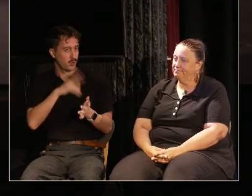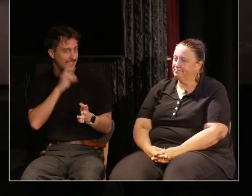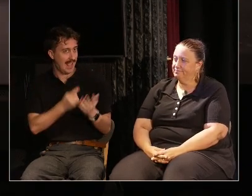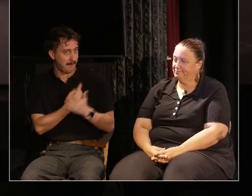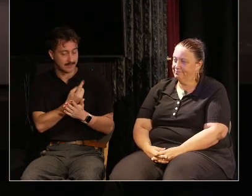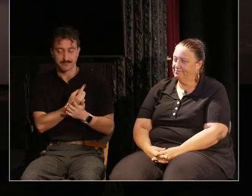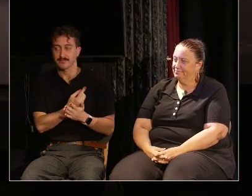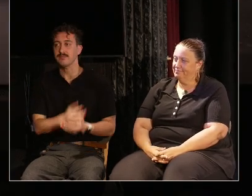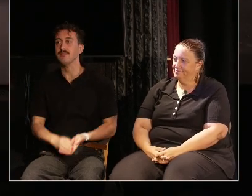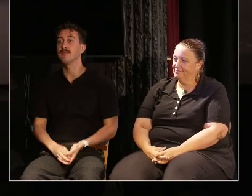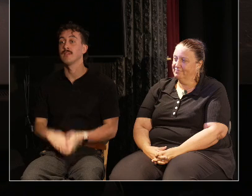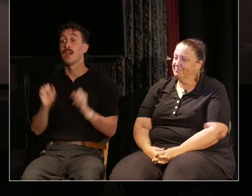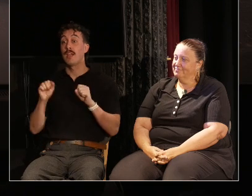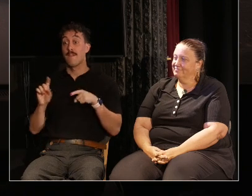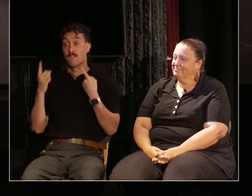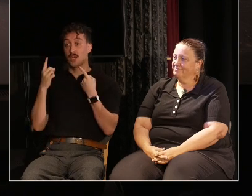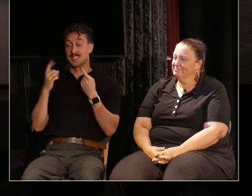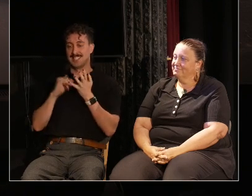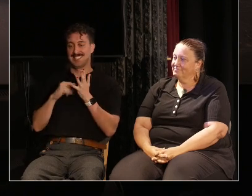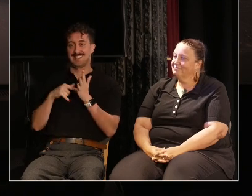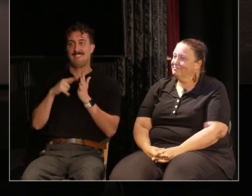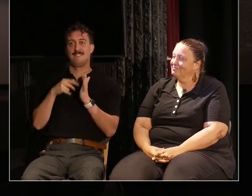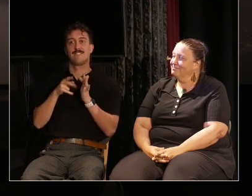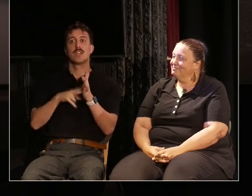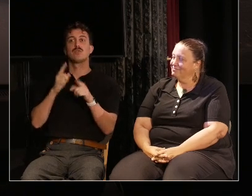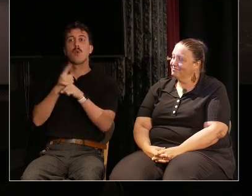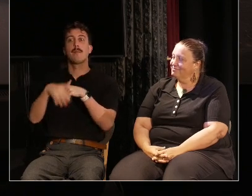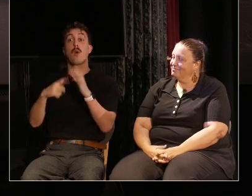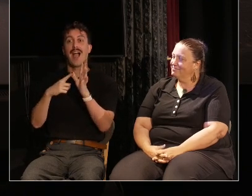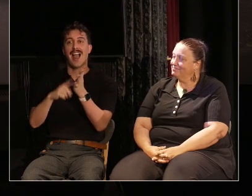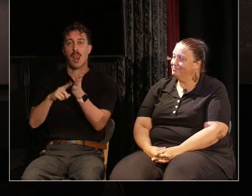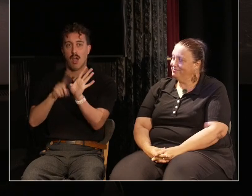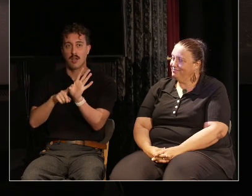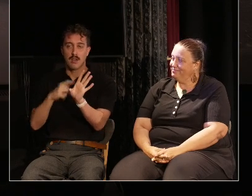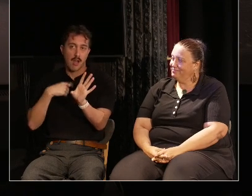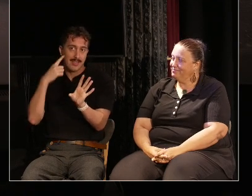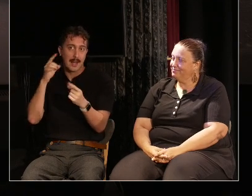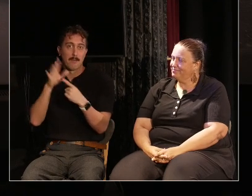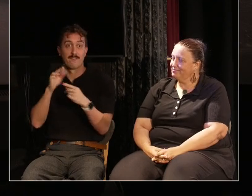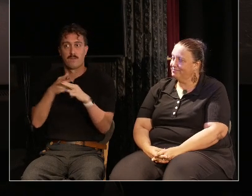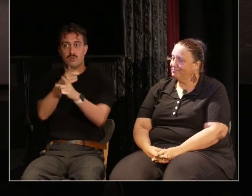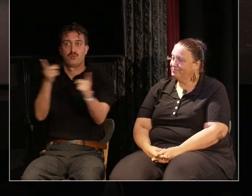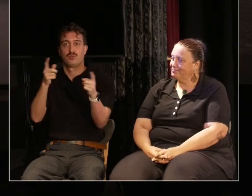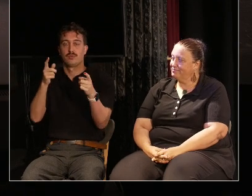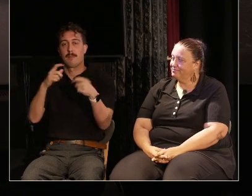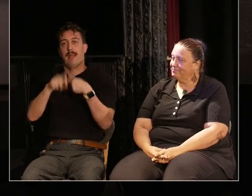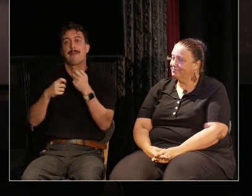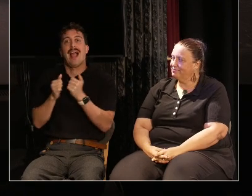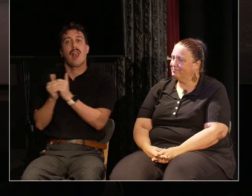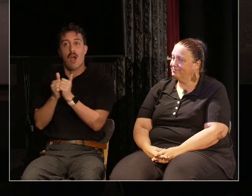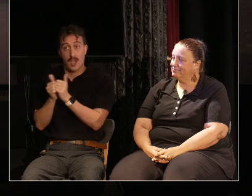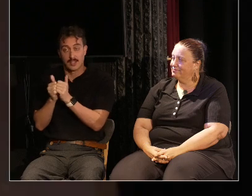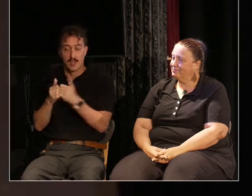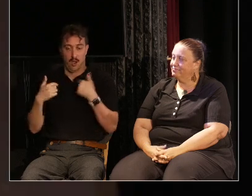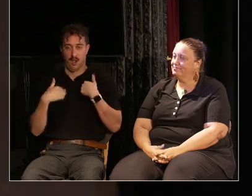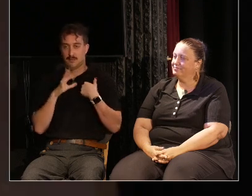firstly, to the point that Stephen made about allies, I think it's really important to be an ally, and I'm not a member of the LGBTIQA plus community, but I'm